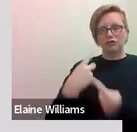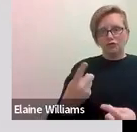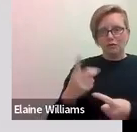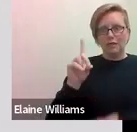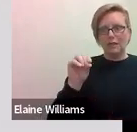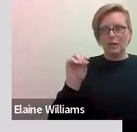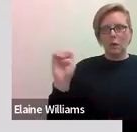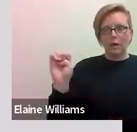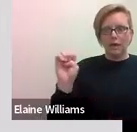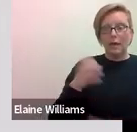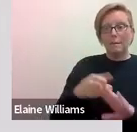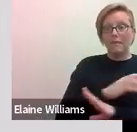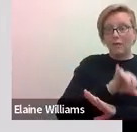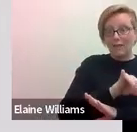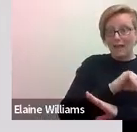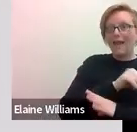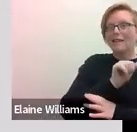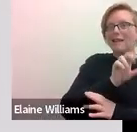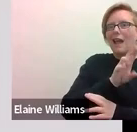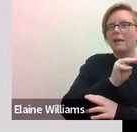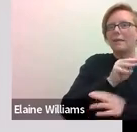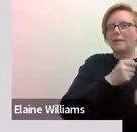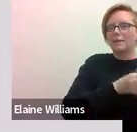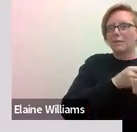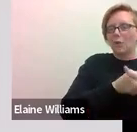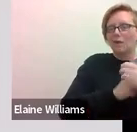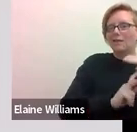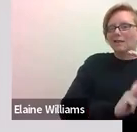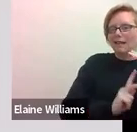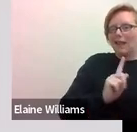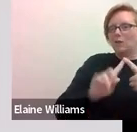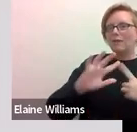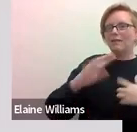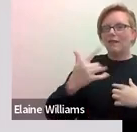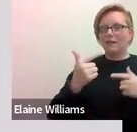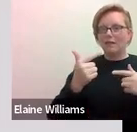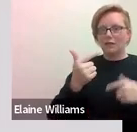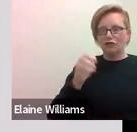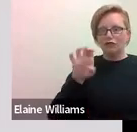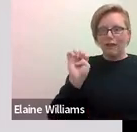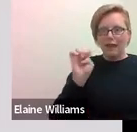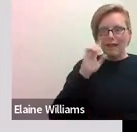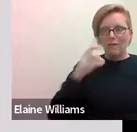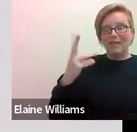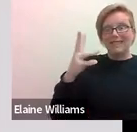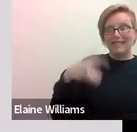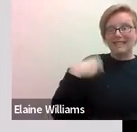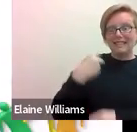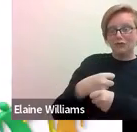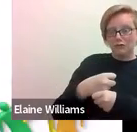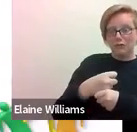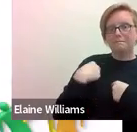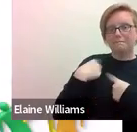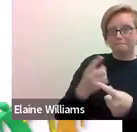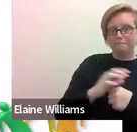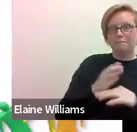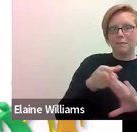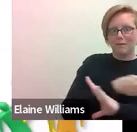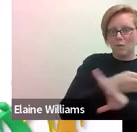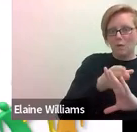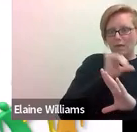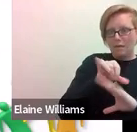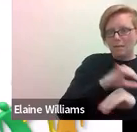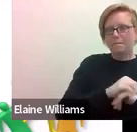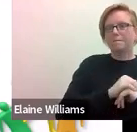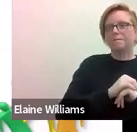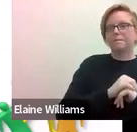admin support at a K-5 elementary school for 16 years. Perfect. And we actually have,